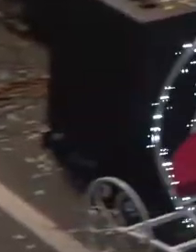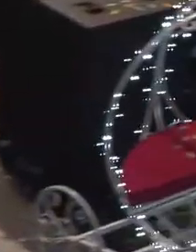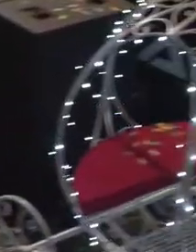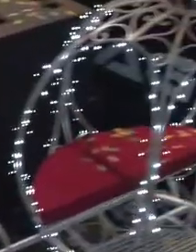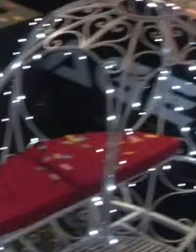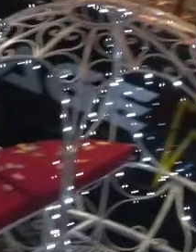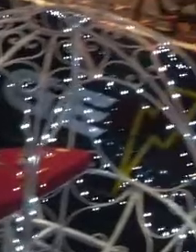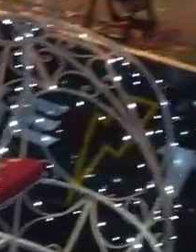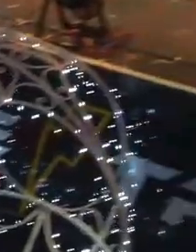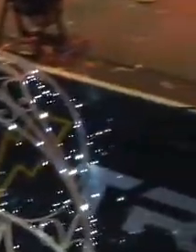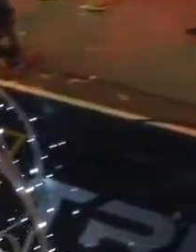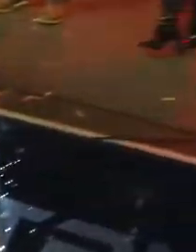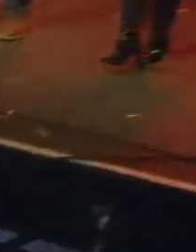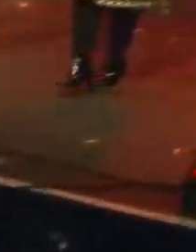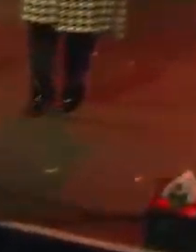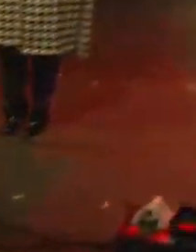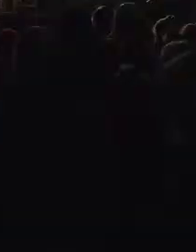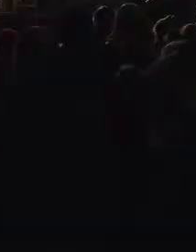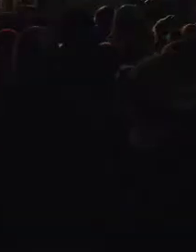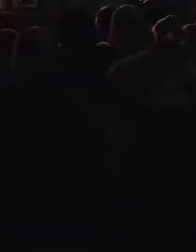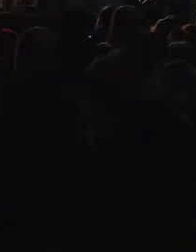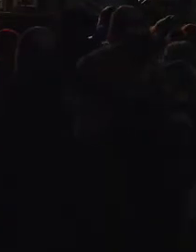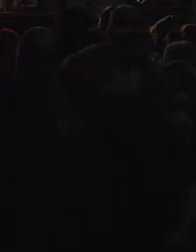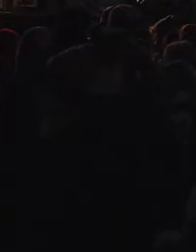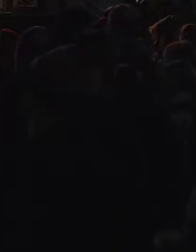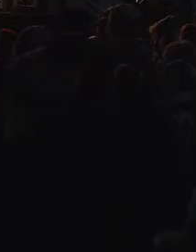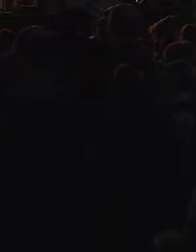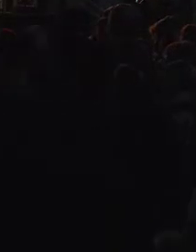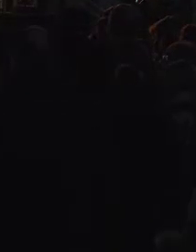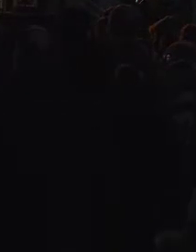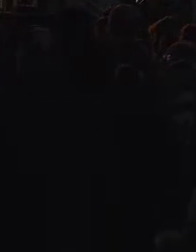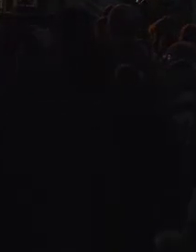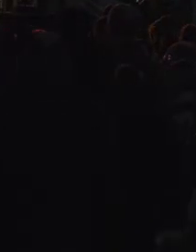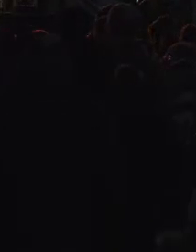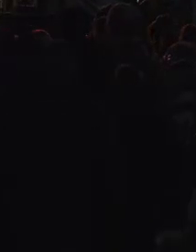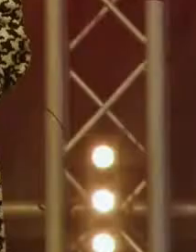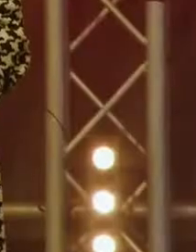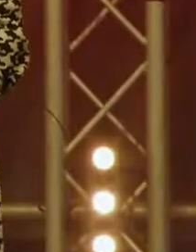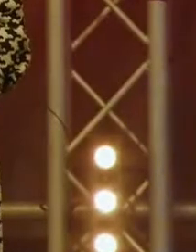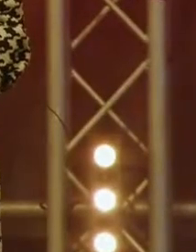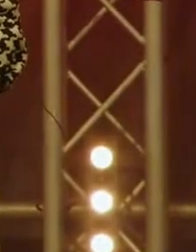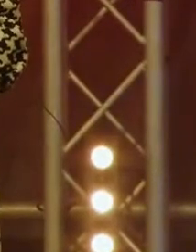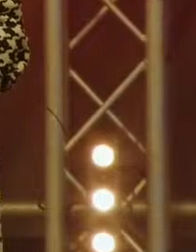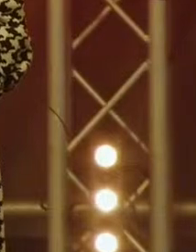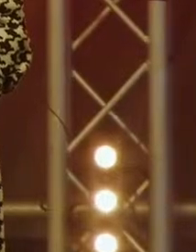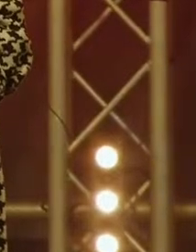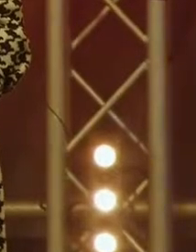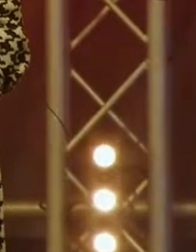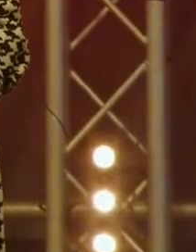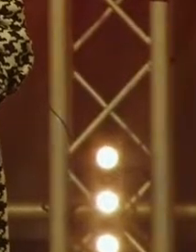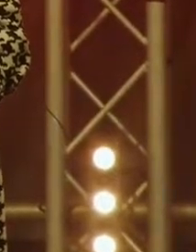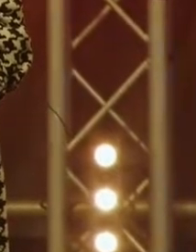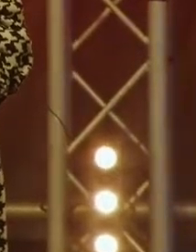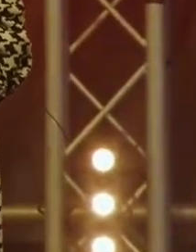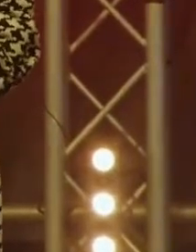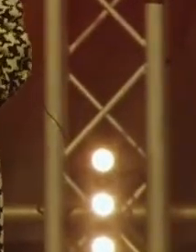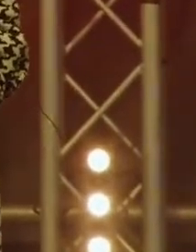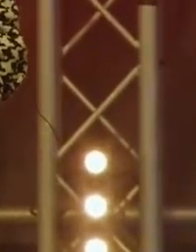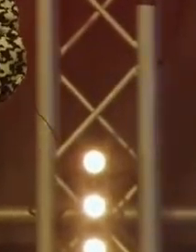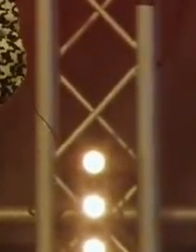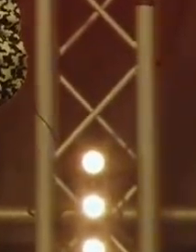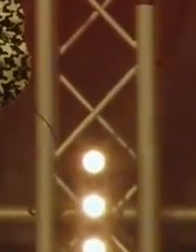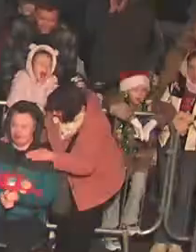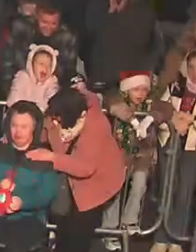Hello, Ballyclare. Welcome to the Christmas lights switch on. We have just gone live. Are we excited?